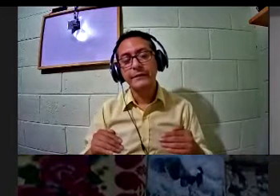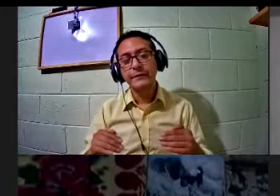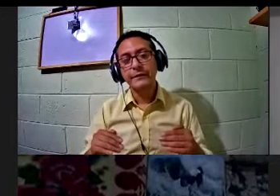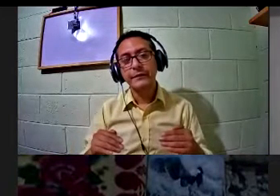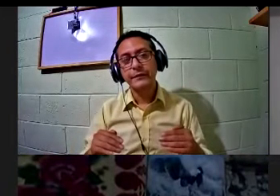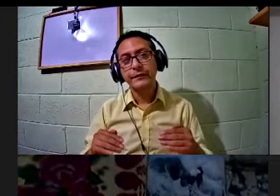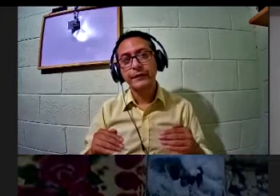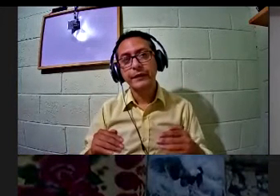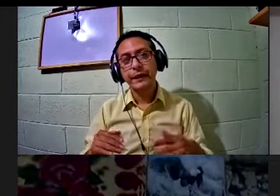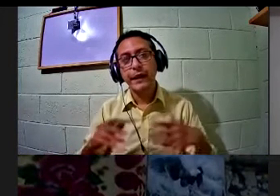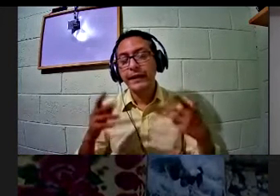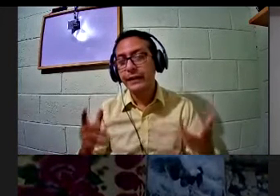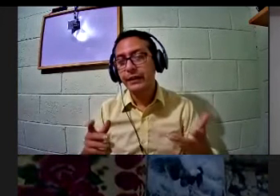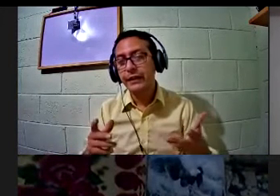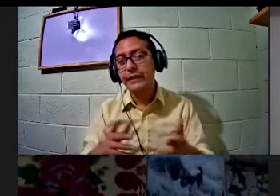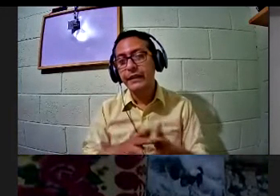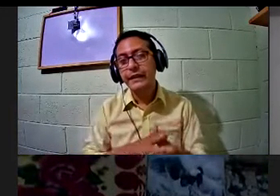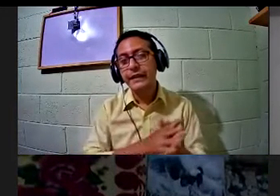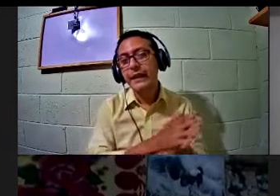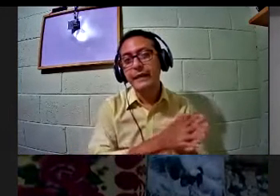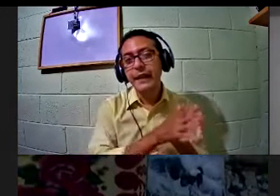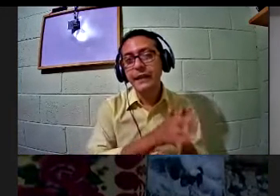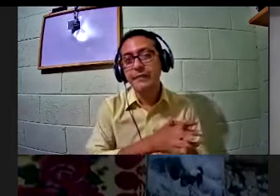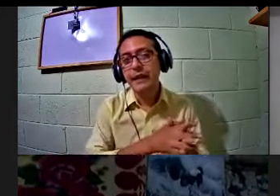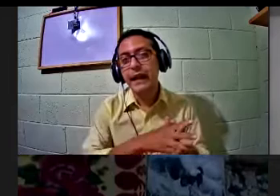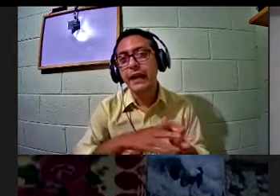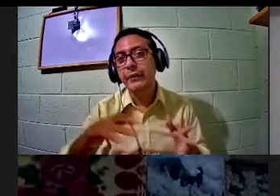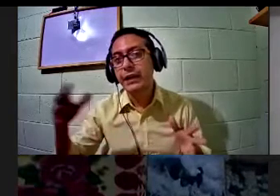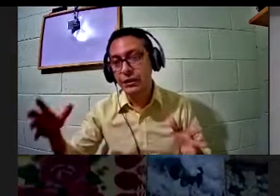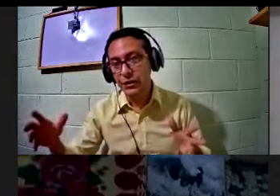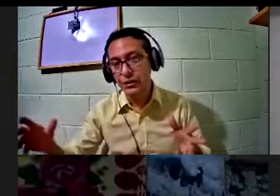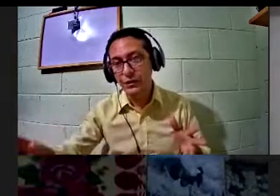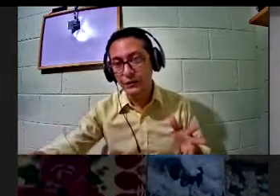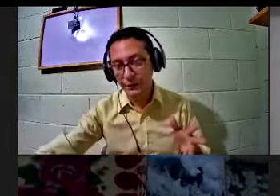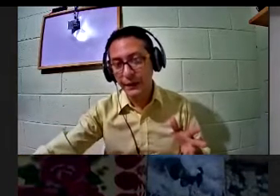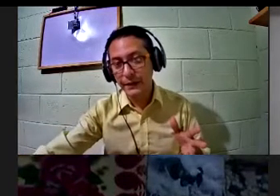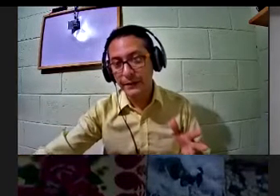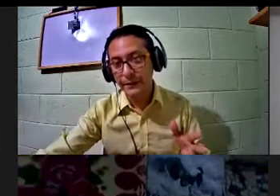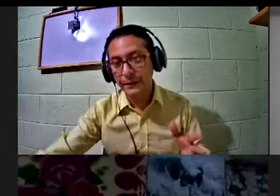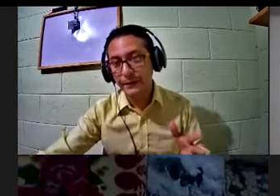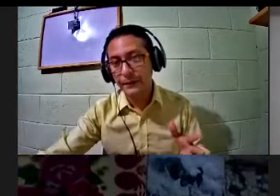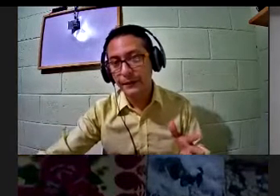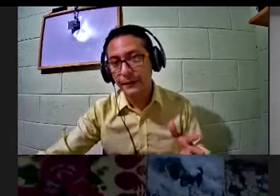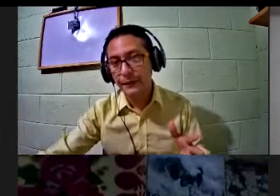something, an activity that has been arranged, okay?